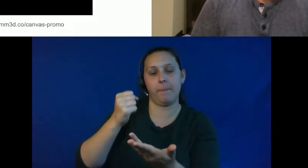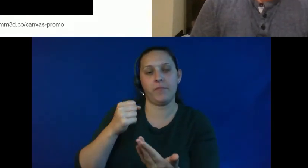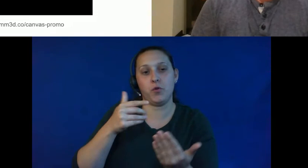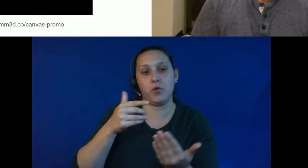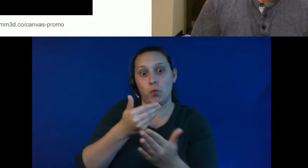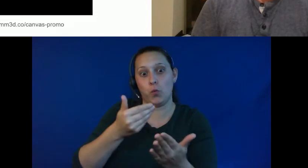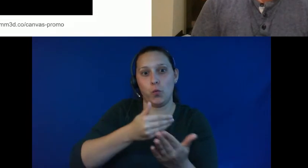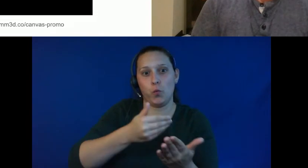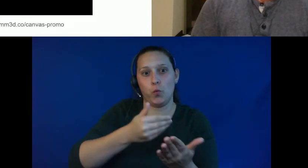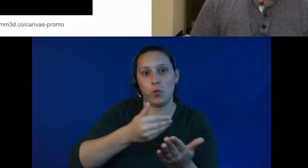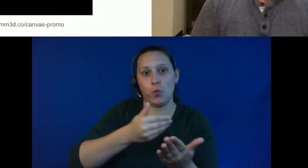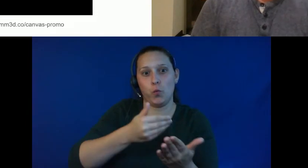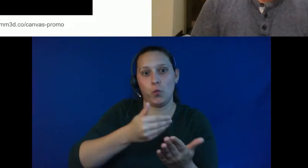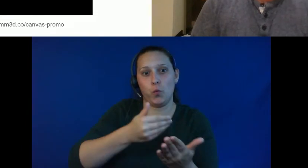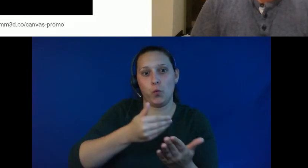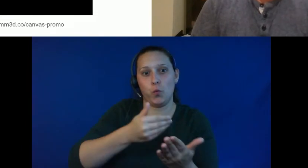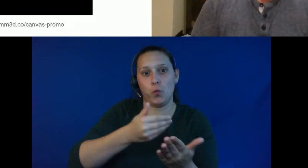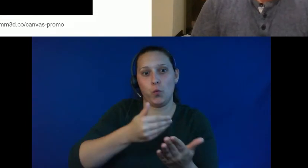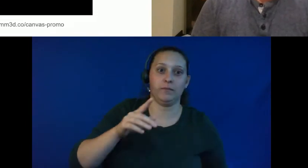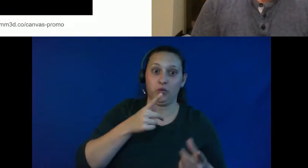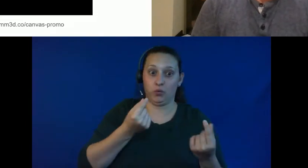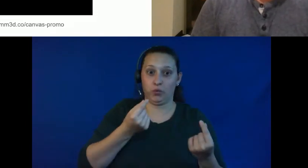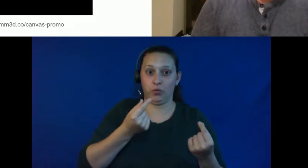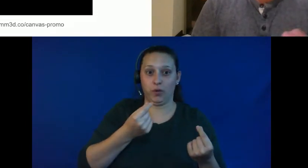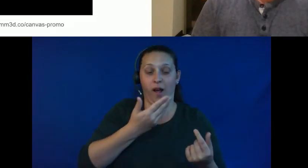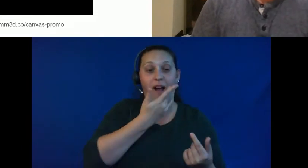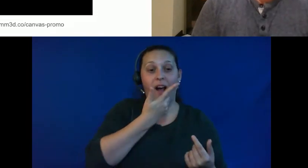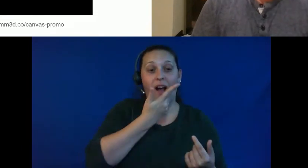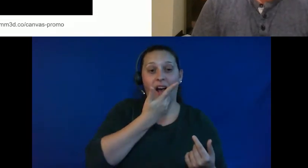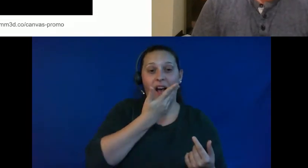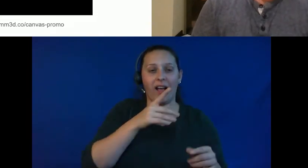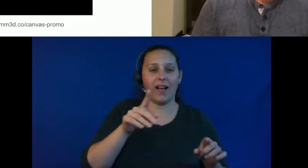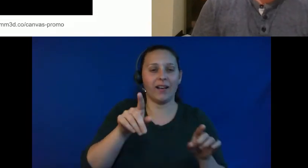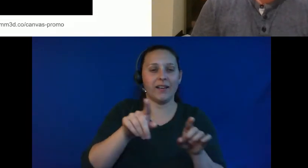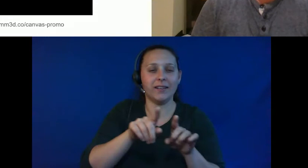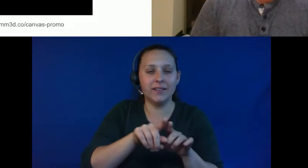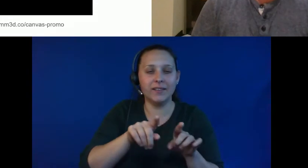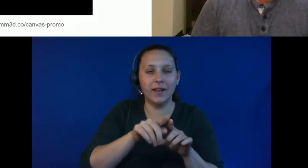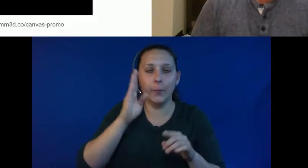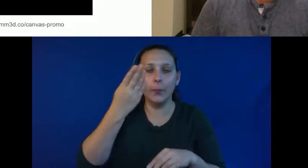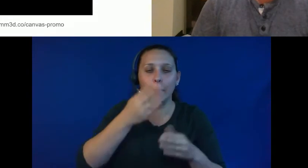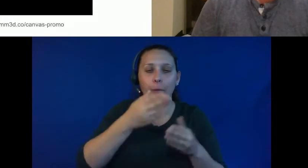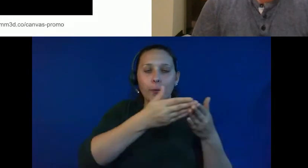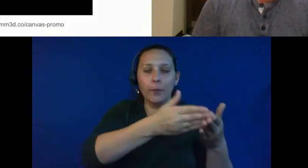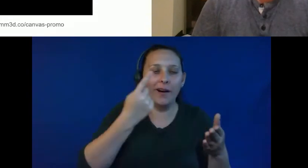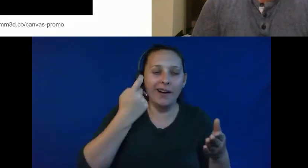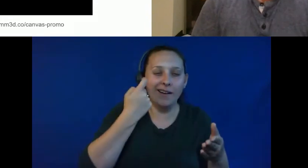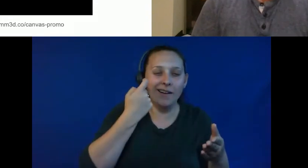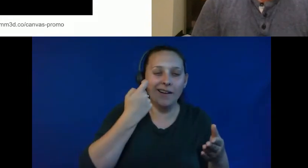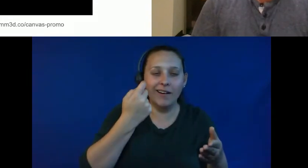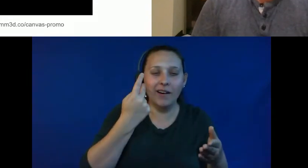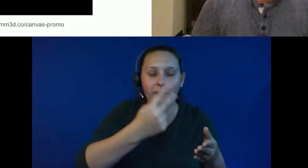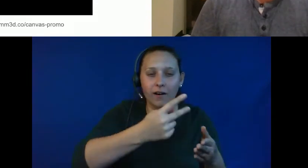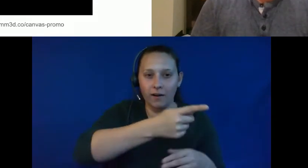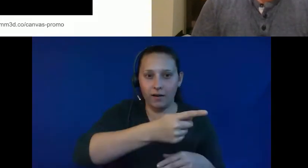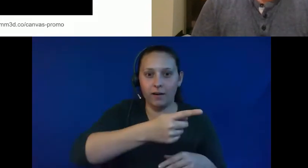first launched it a couple years ago. But you can essentially take a single color model, similar to that blue benchy or blue boat, that we were showing earlier, and you can